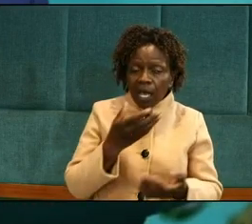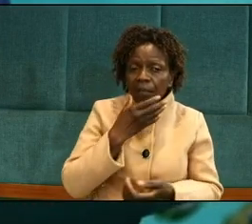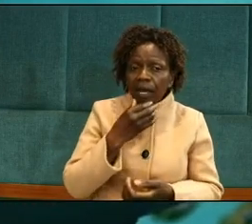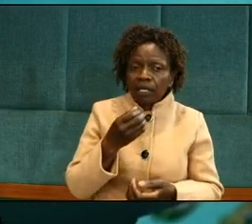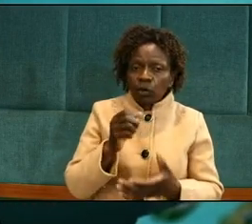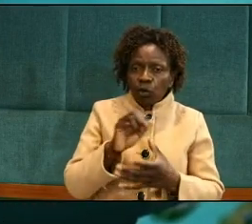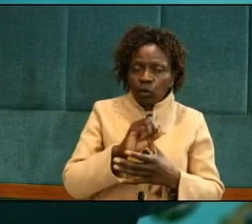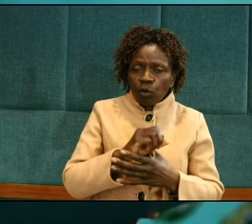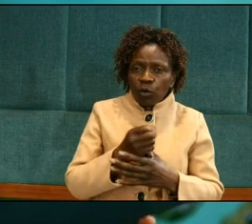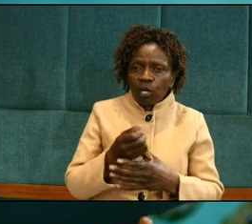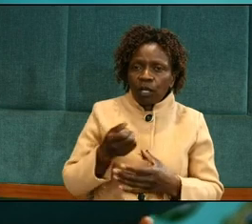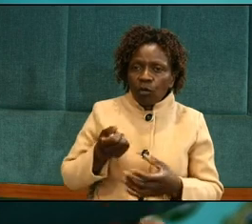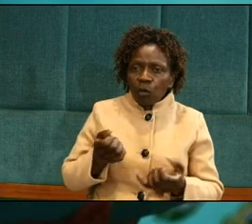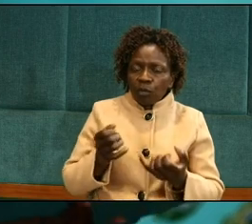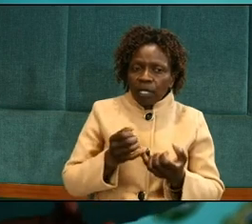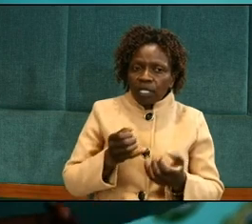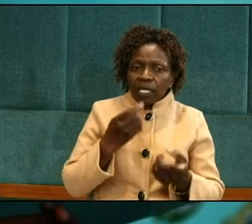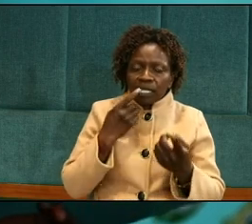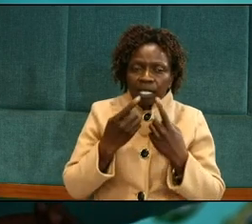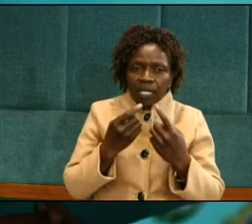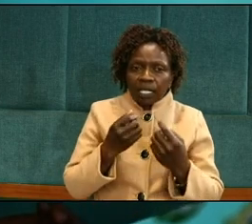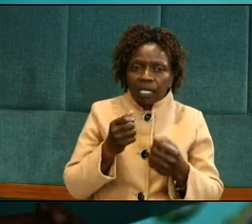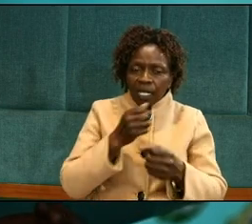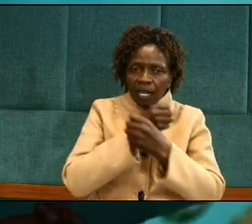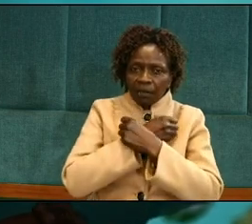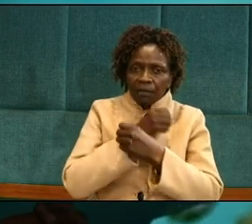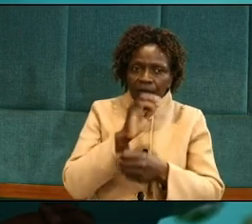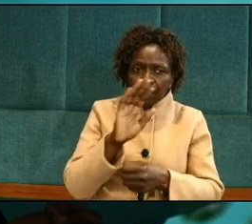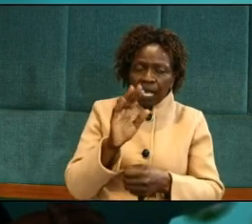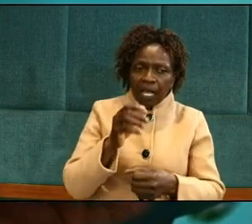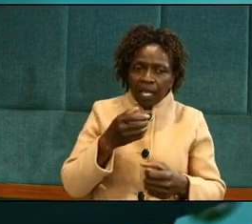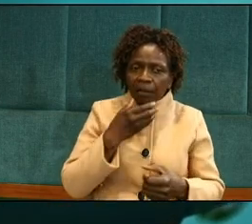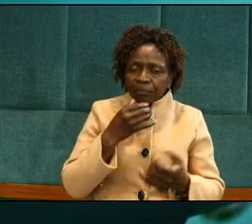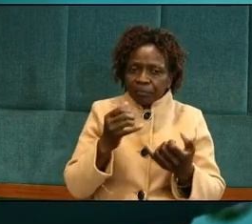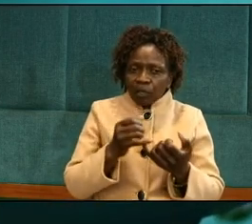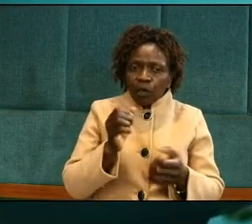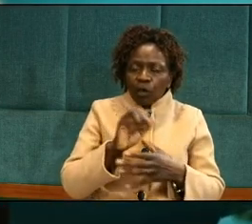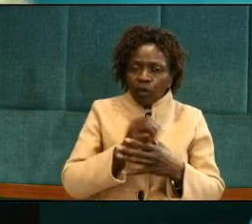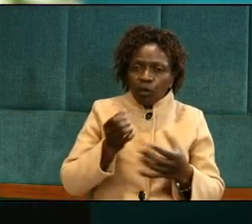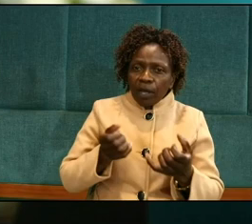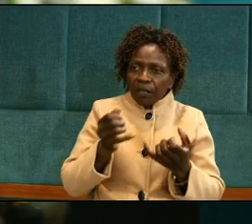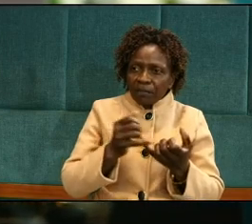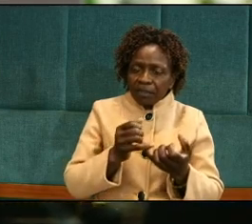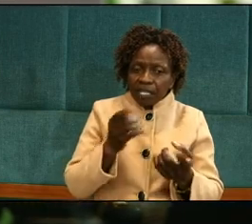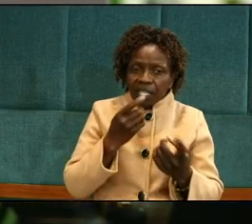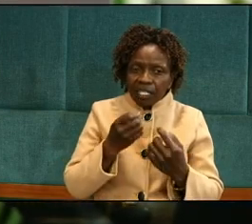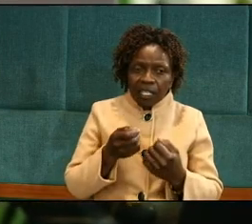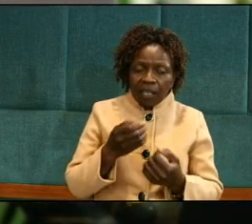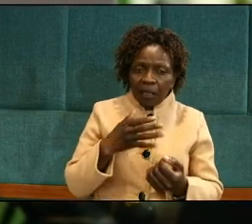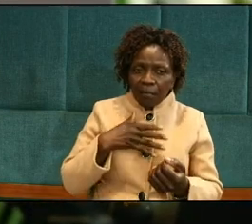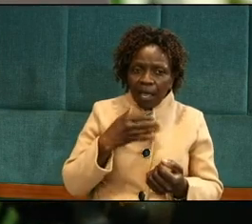woman who can claim that they love their spouse and all they say is, "My wife, I love